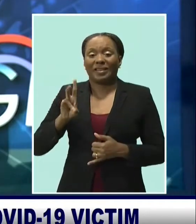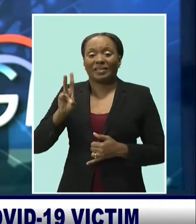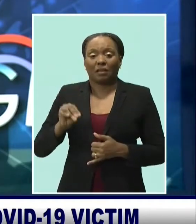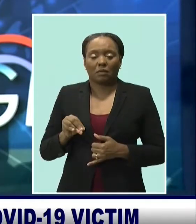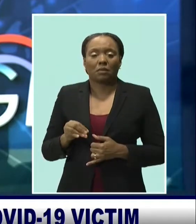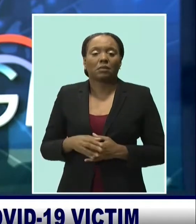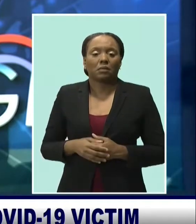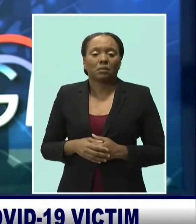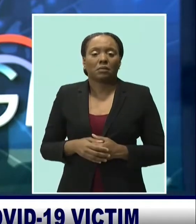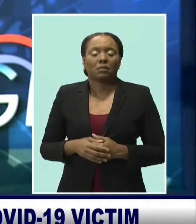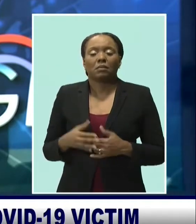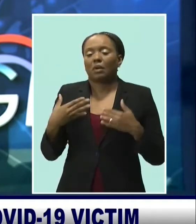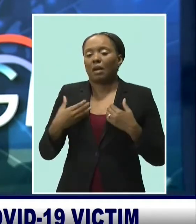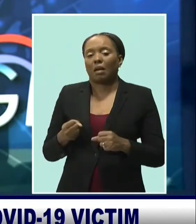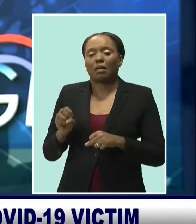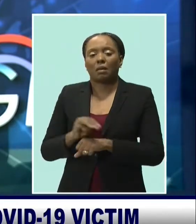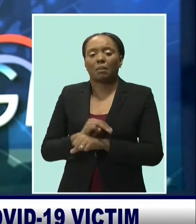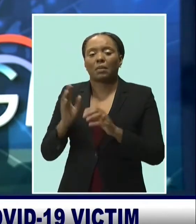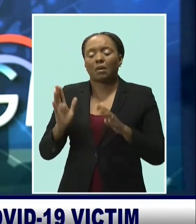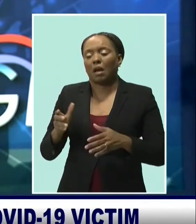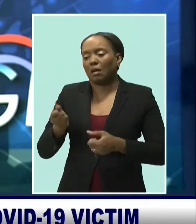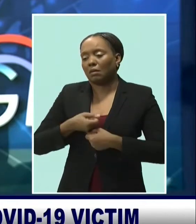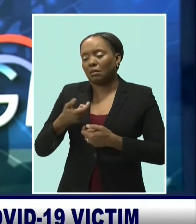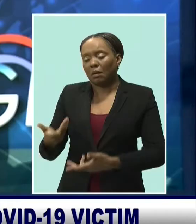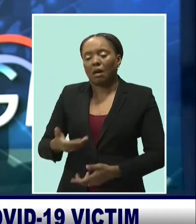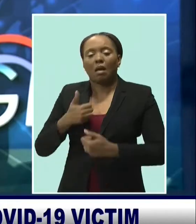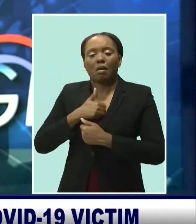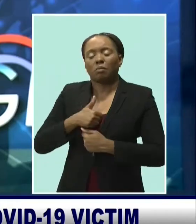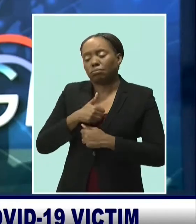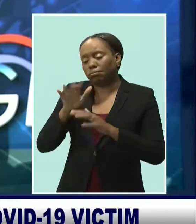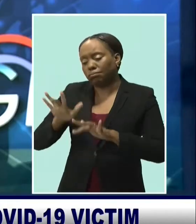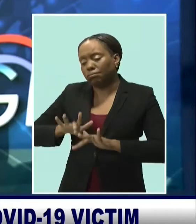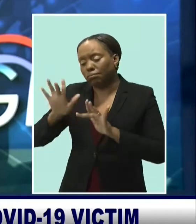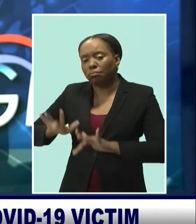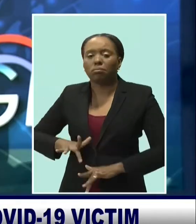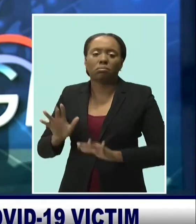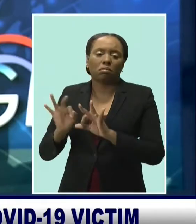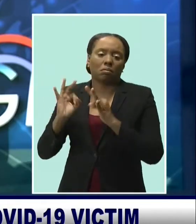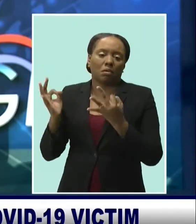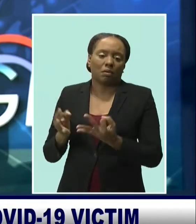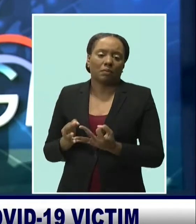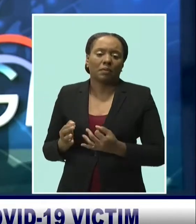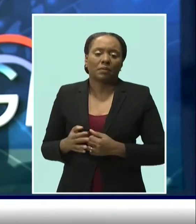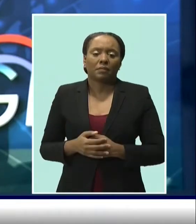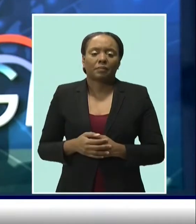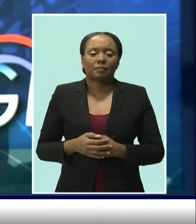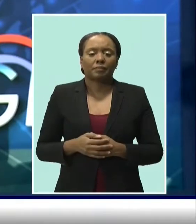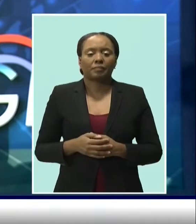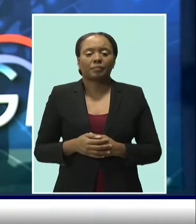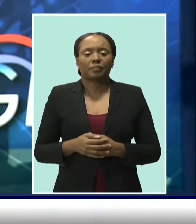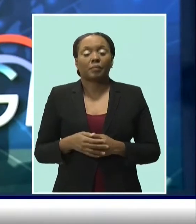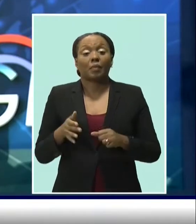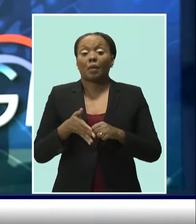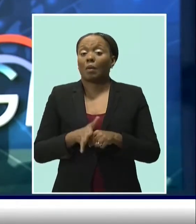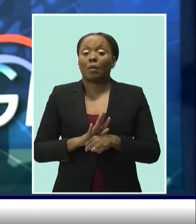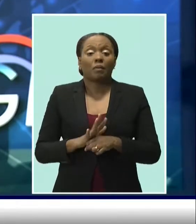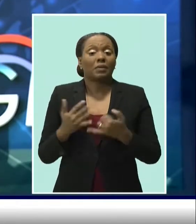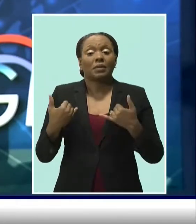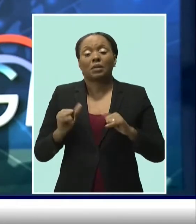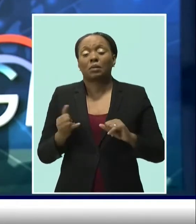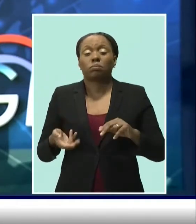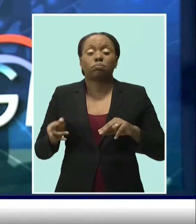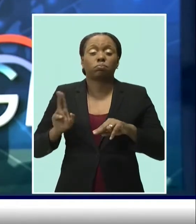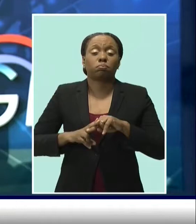and Wellness, Lieutenant Colonel Jeffrey Bostic, has extended condolences to her loved ones. Meanwhile, COVID-19